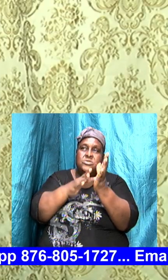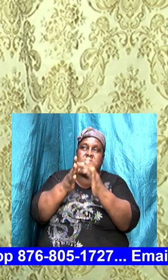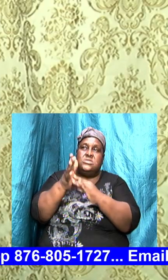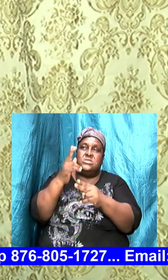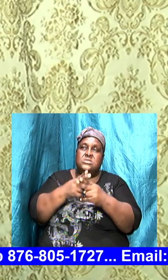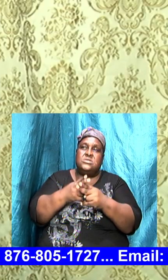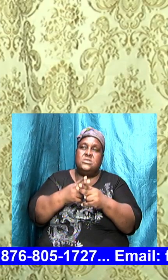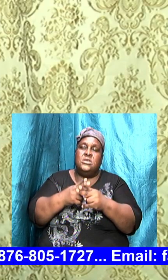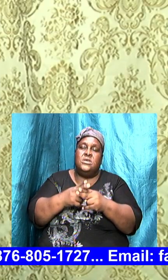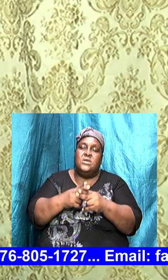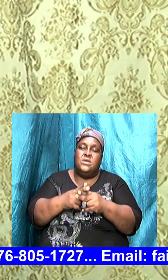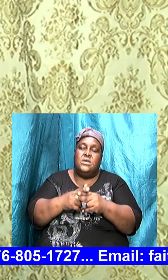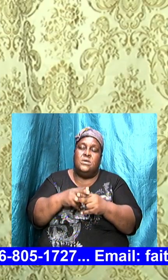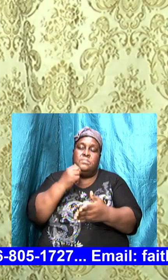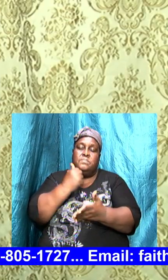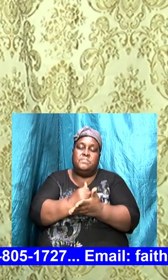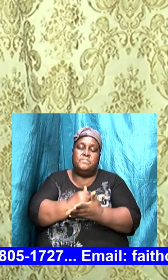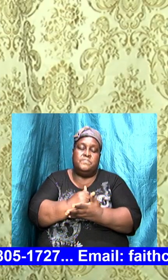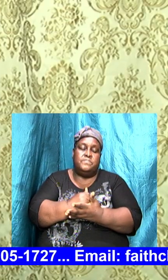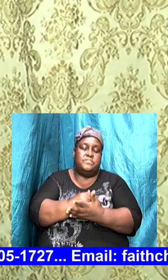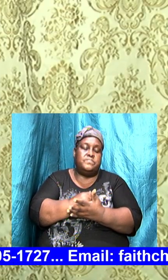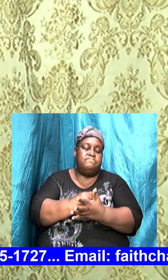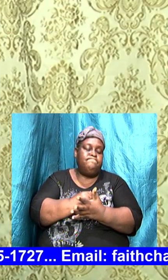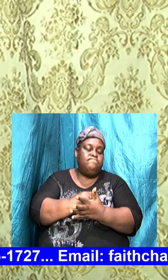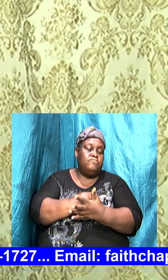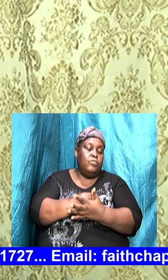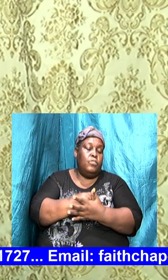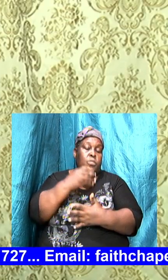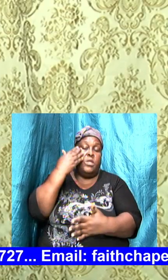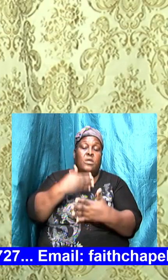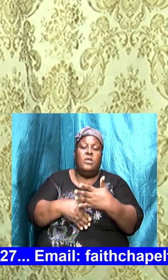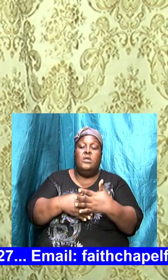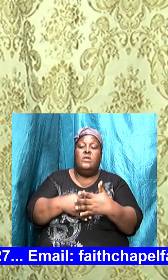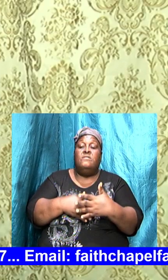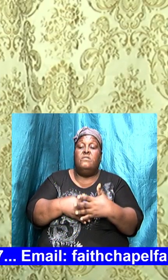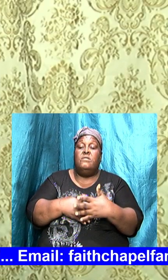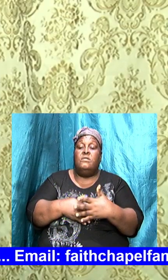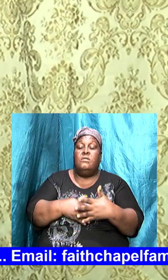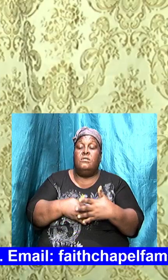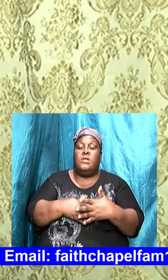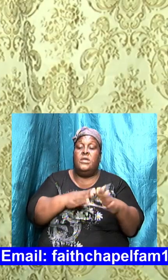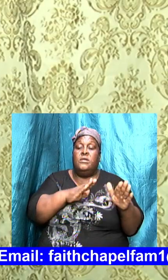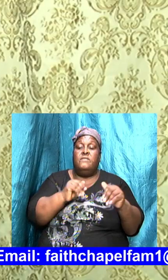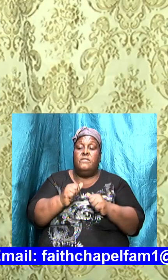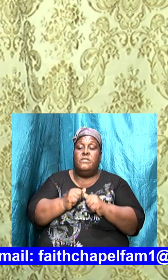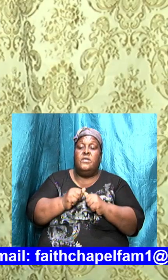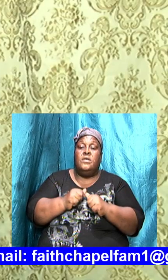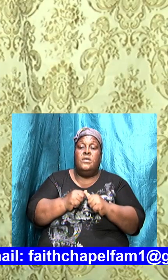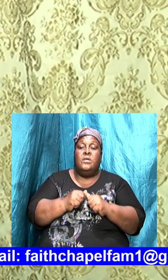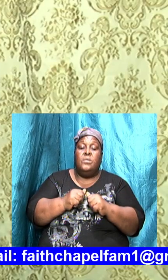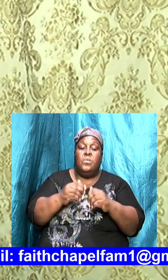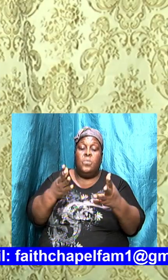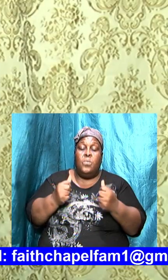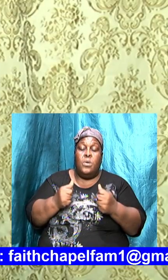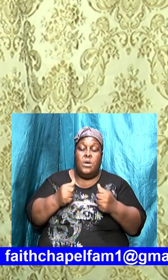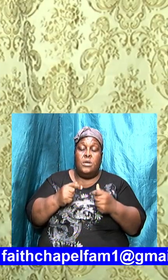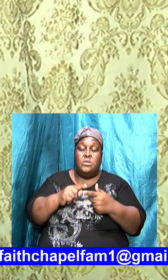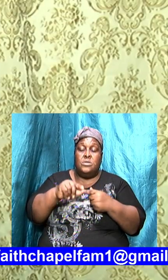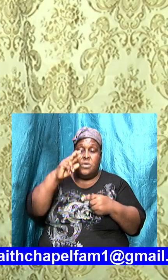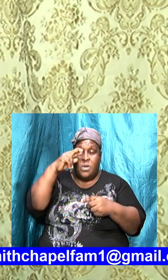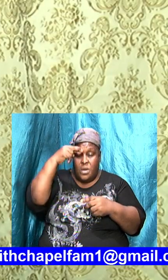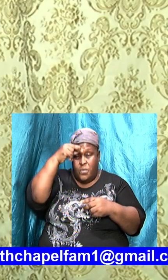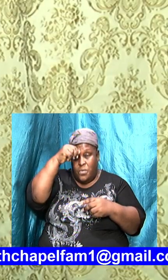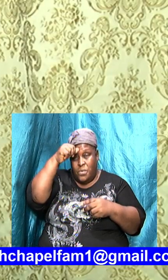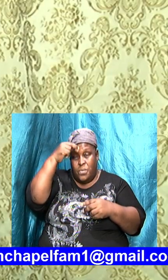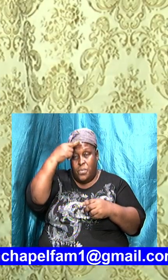In Jesus' name. Amen. Amen. Just before we go, saints of the Most High God, just want to remind us